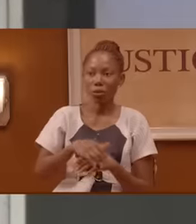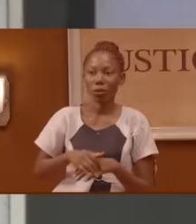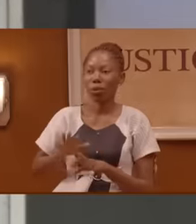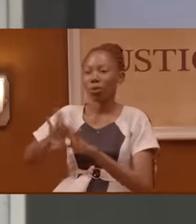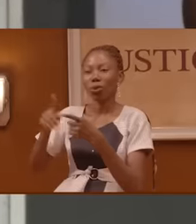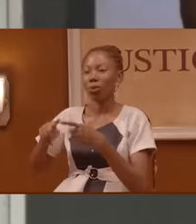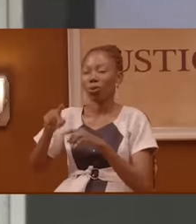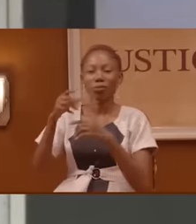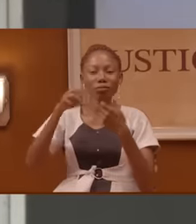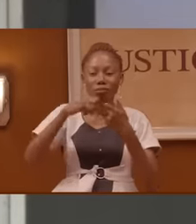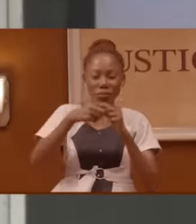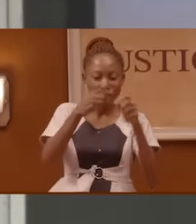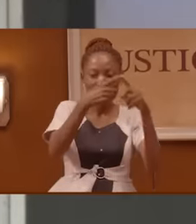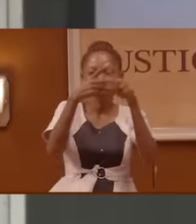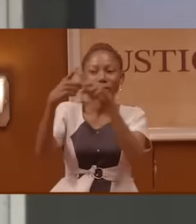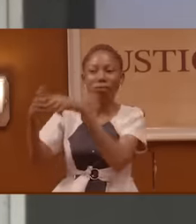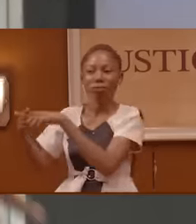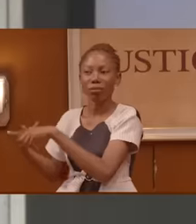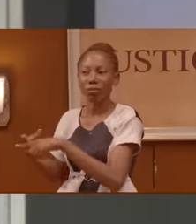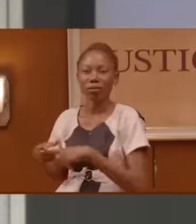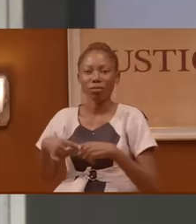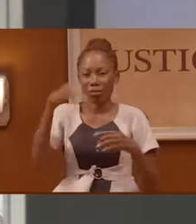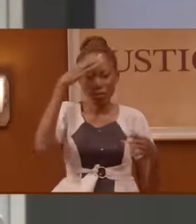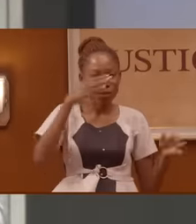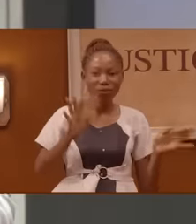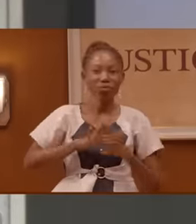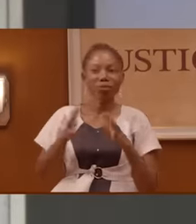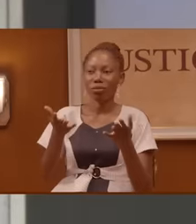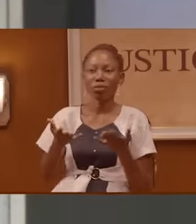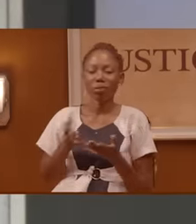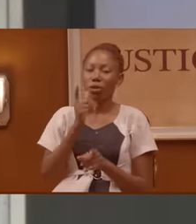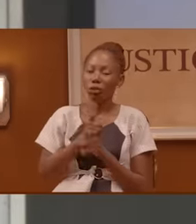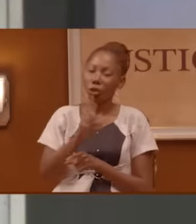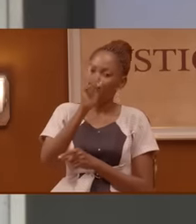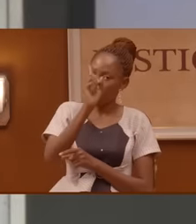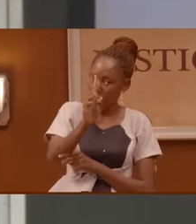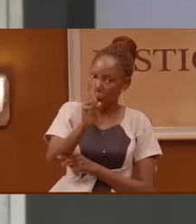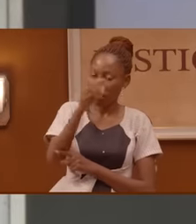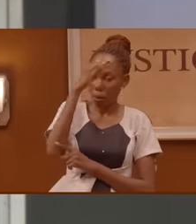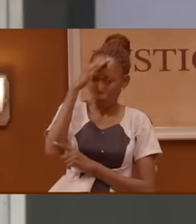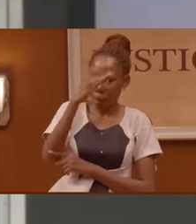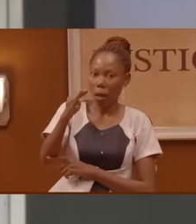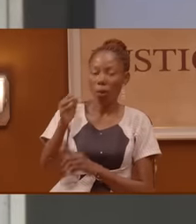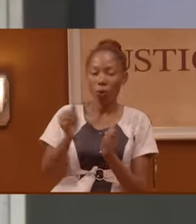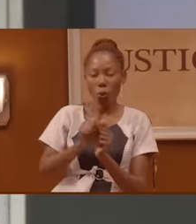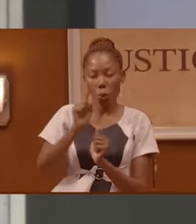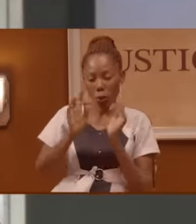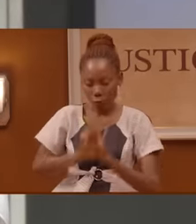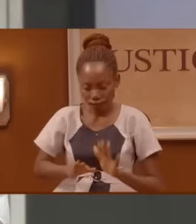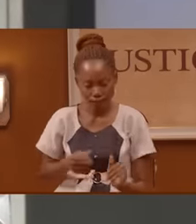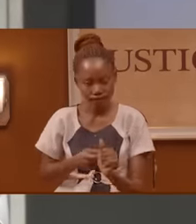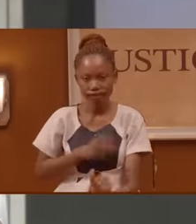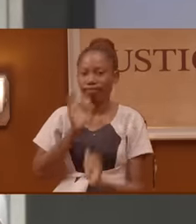I don't want to give birth with different people, that I want to have more children. So that was,